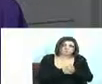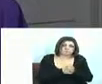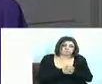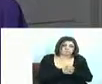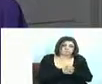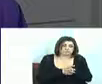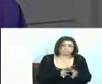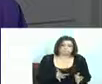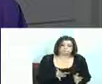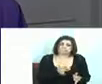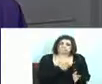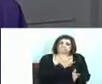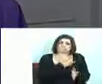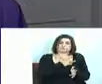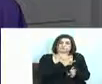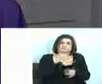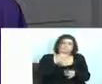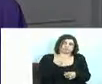and move us.